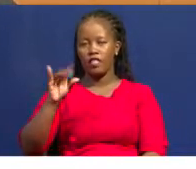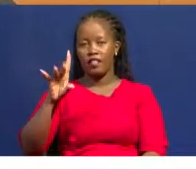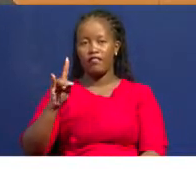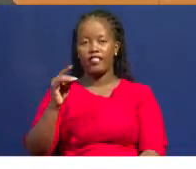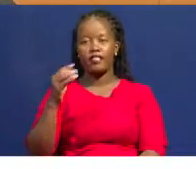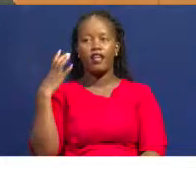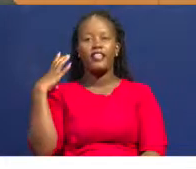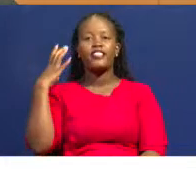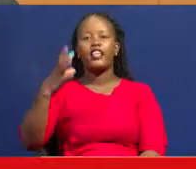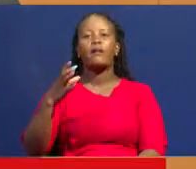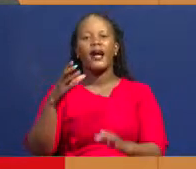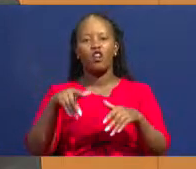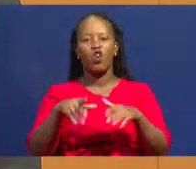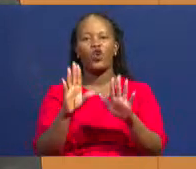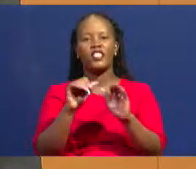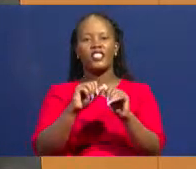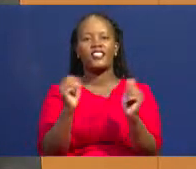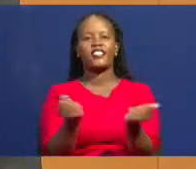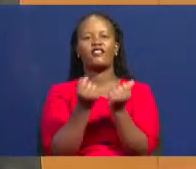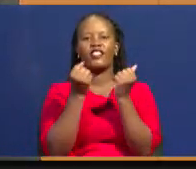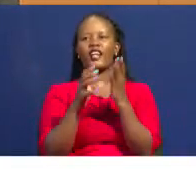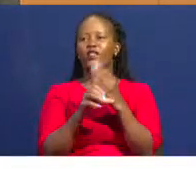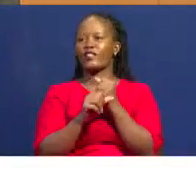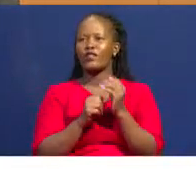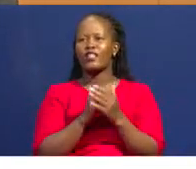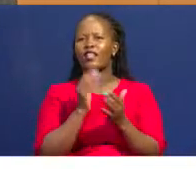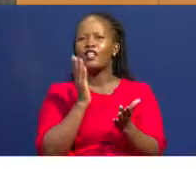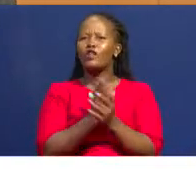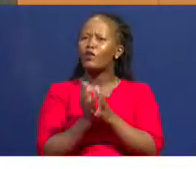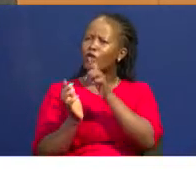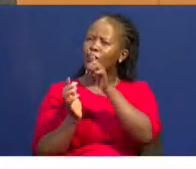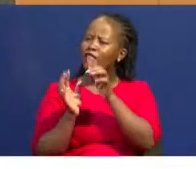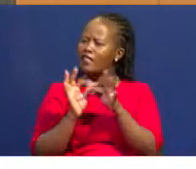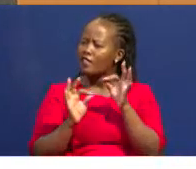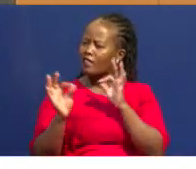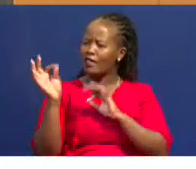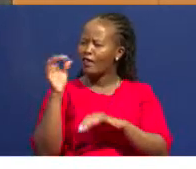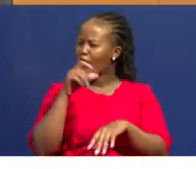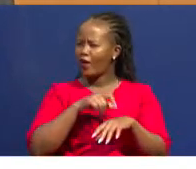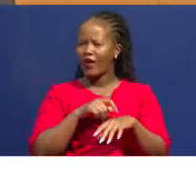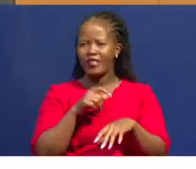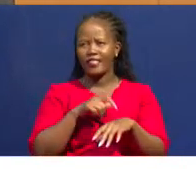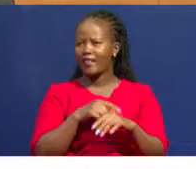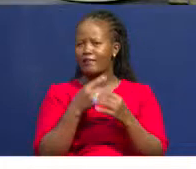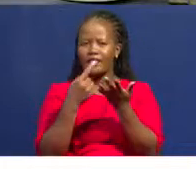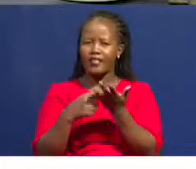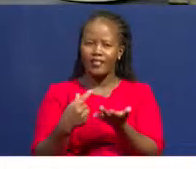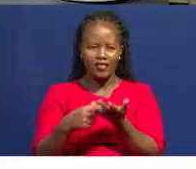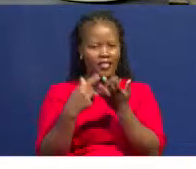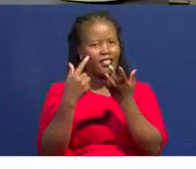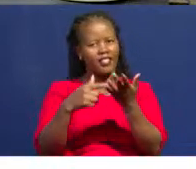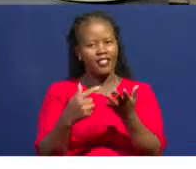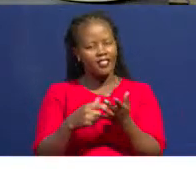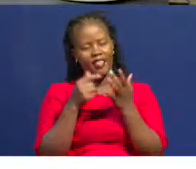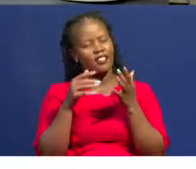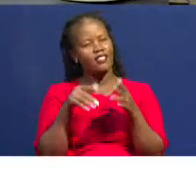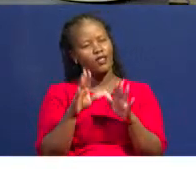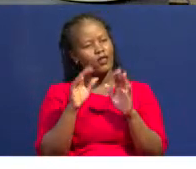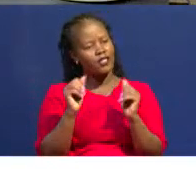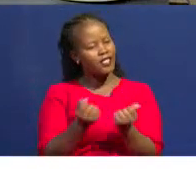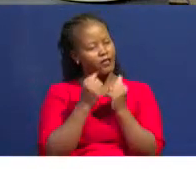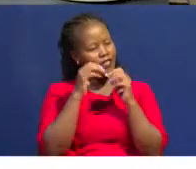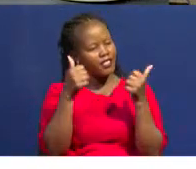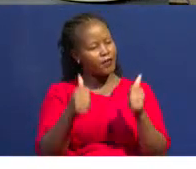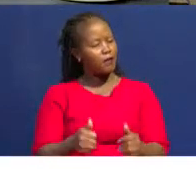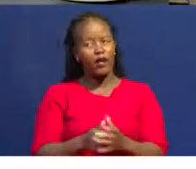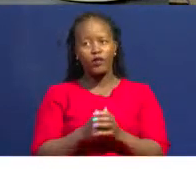Safety Association. Bwana Kiari, it's been a while. We have not discussed yes. a while, but... And it's a good